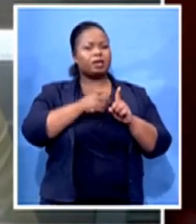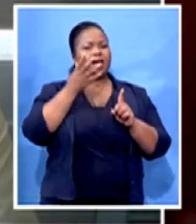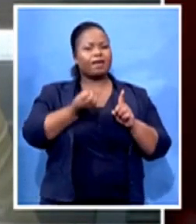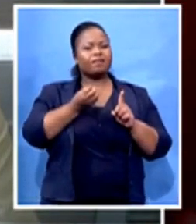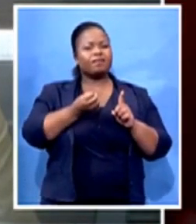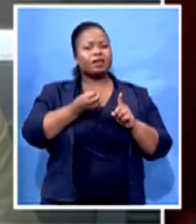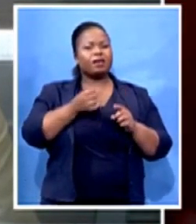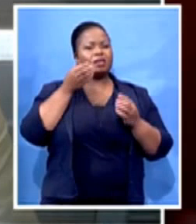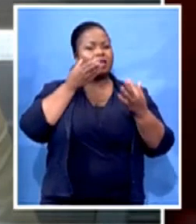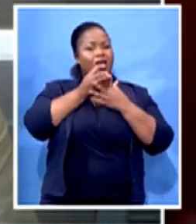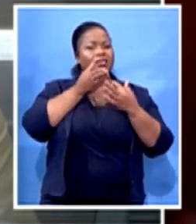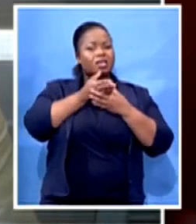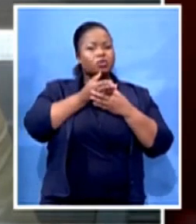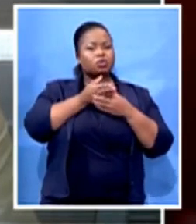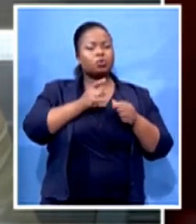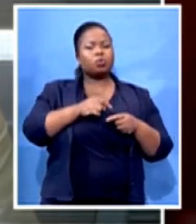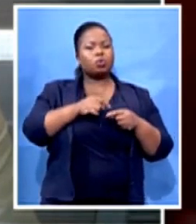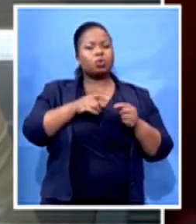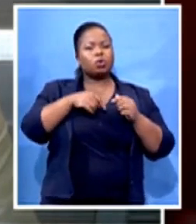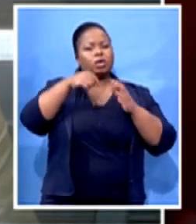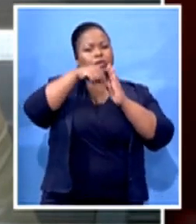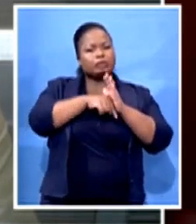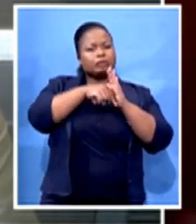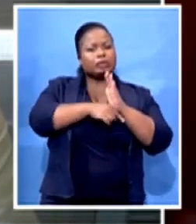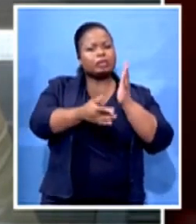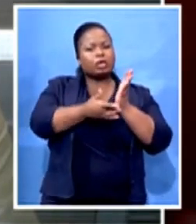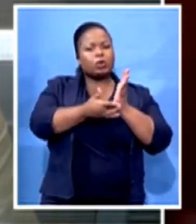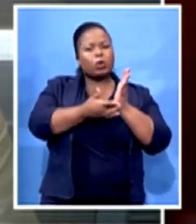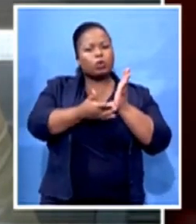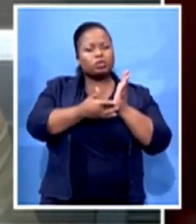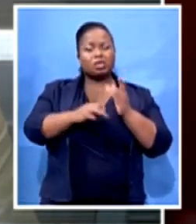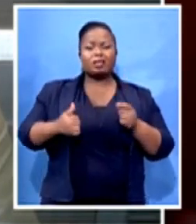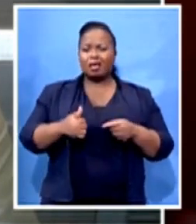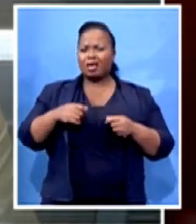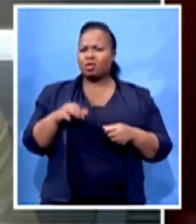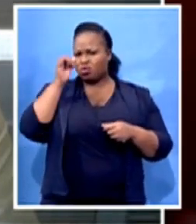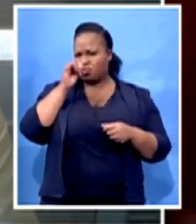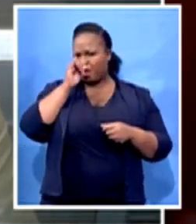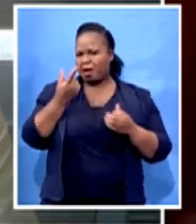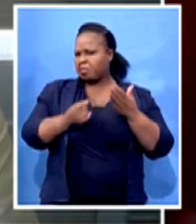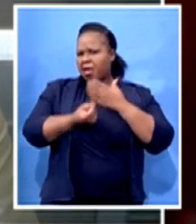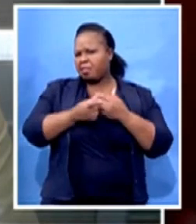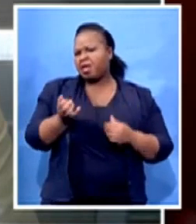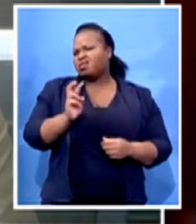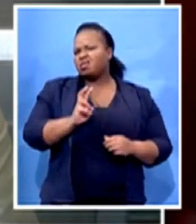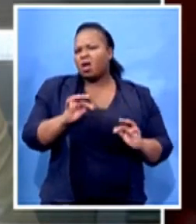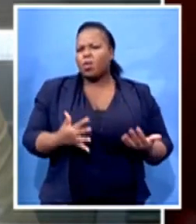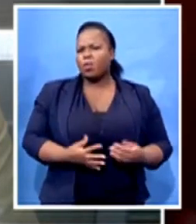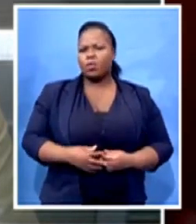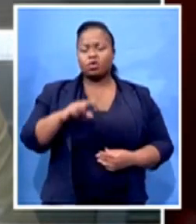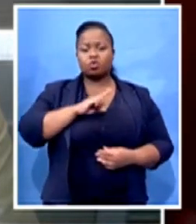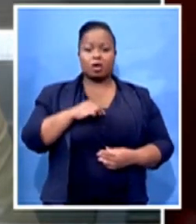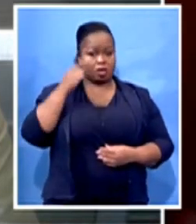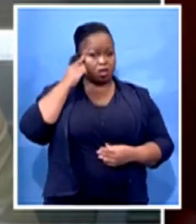malicious activities can cyber criminals carry out with this information? And my understanding is that it can range from something equivalent